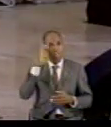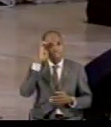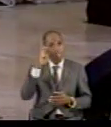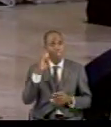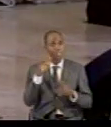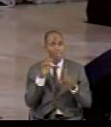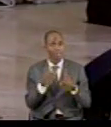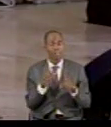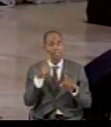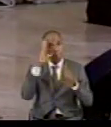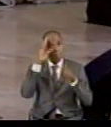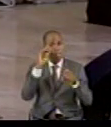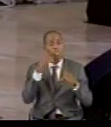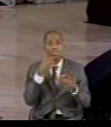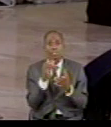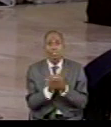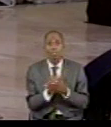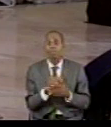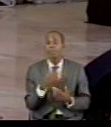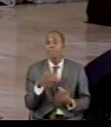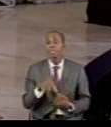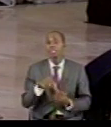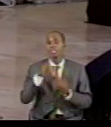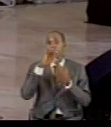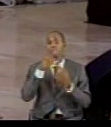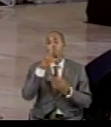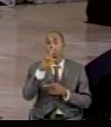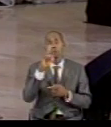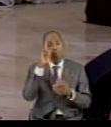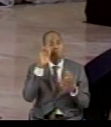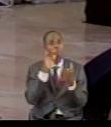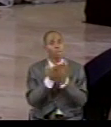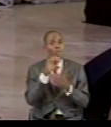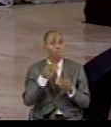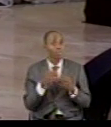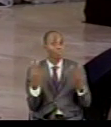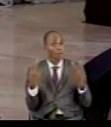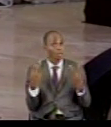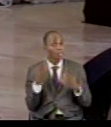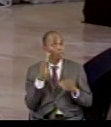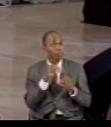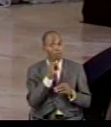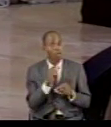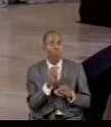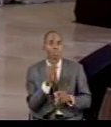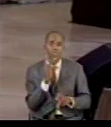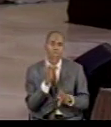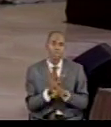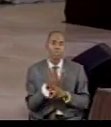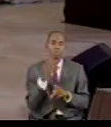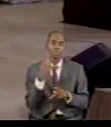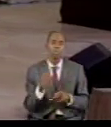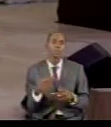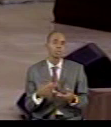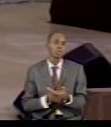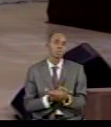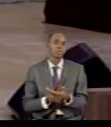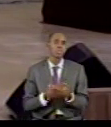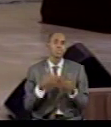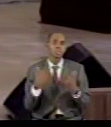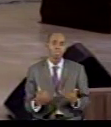have believed in vain, keep to the gospel. Look at verse 3 there. He now tells us the gospel. For